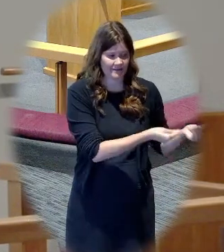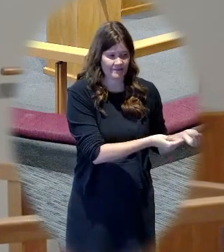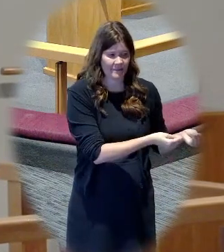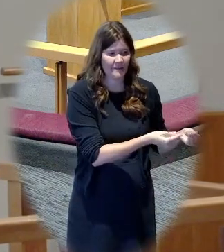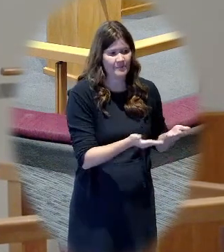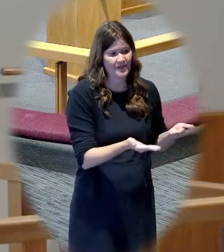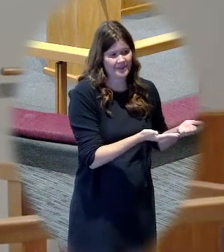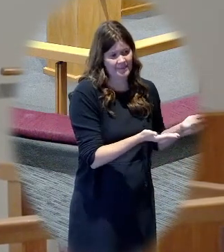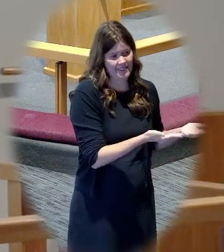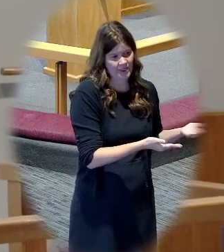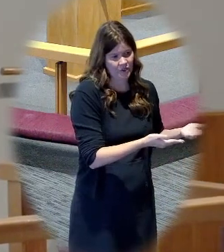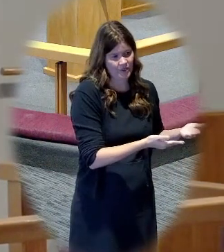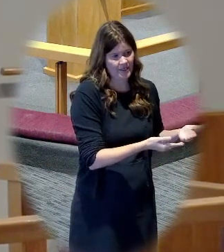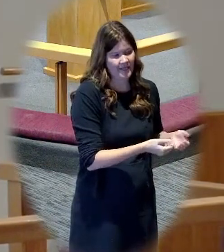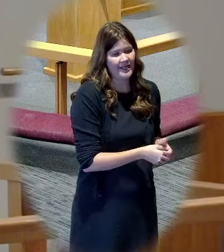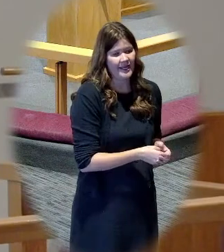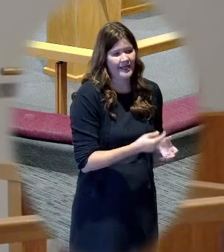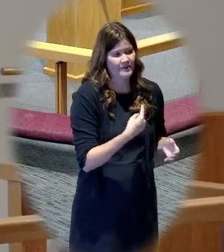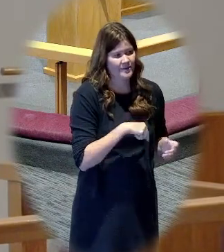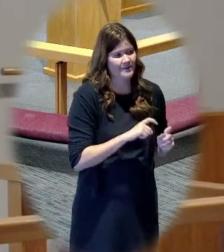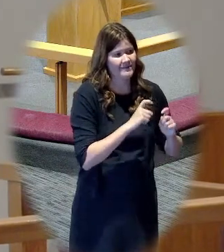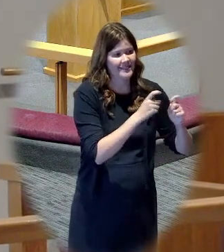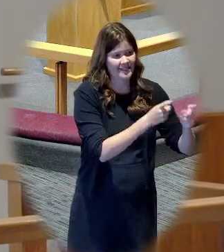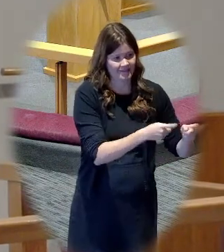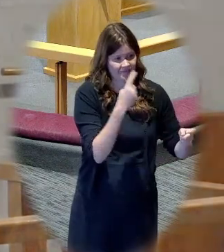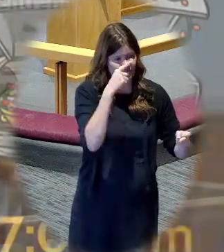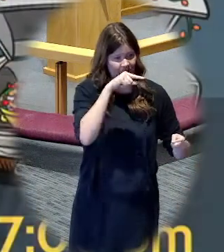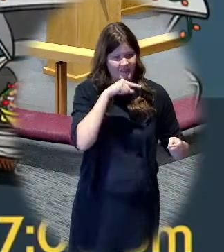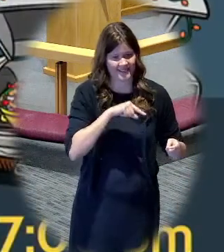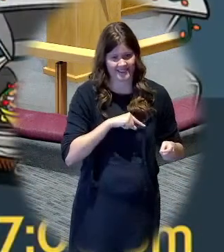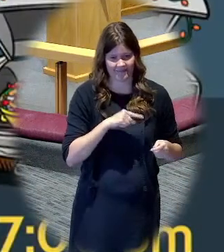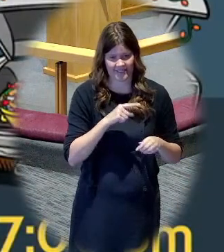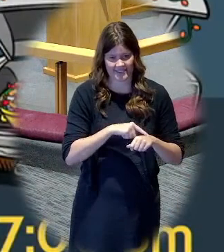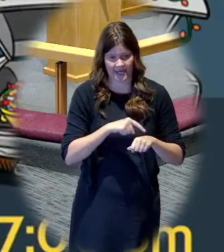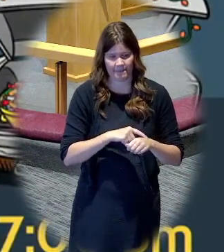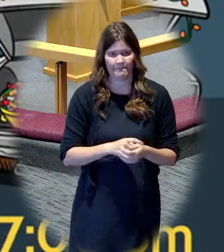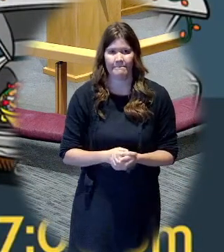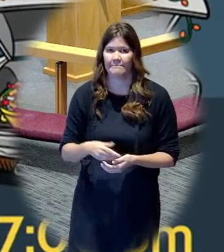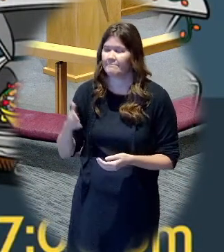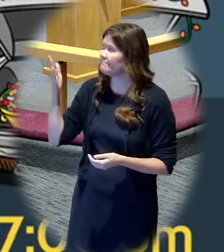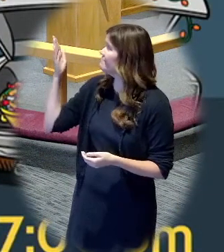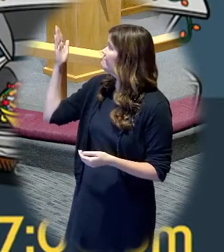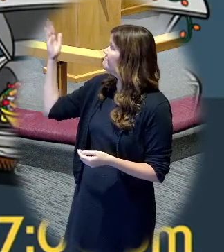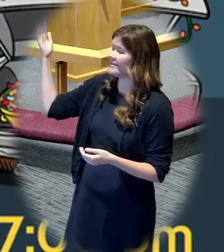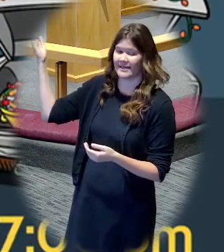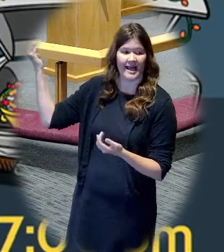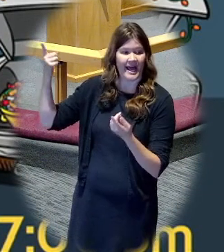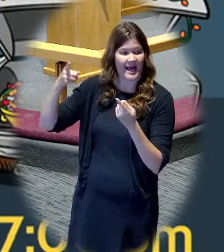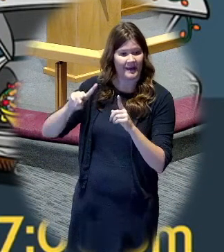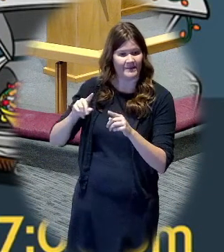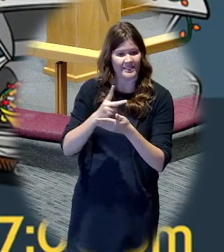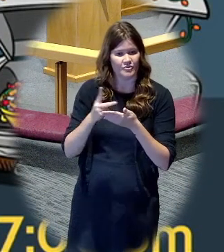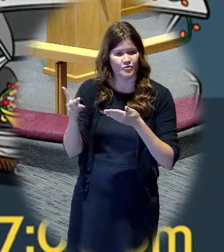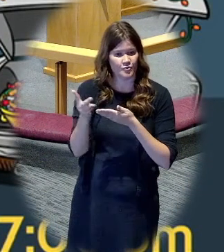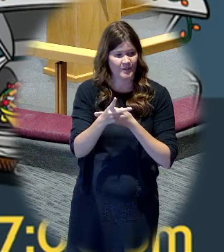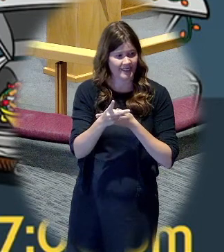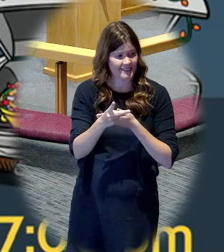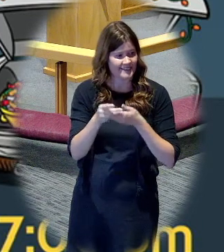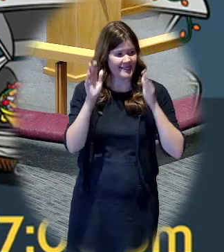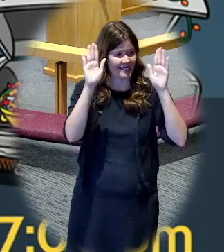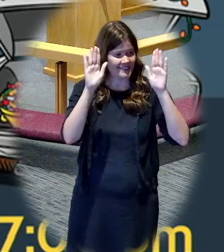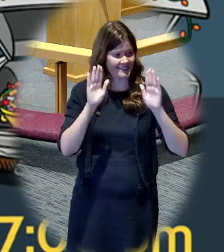little gift for Thanksgiving. Trunk or Treat coming up 2 weeks from today,